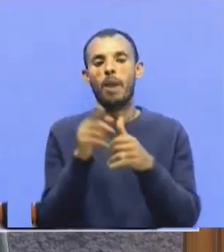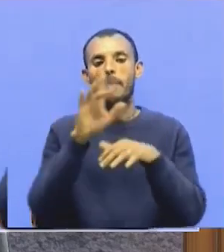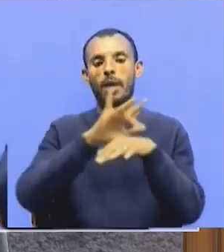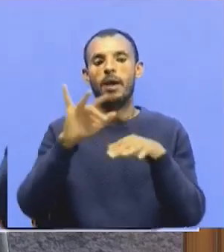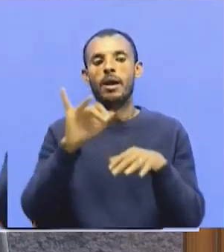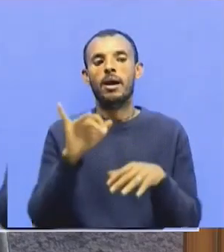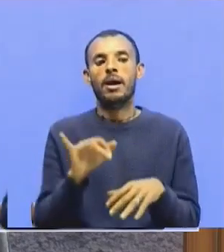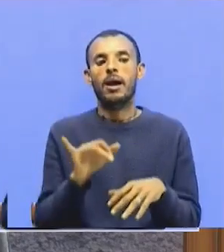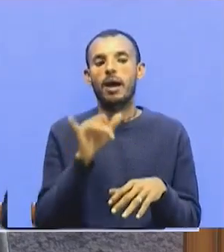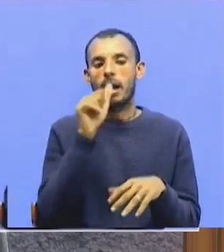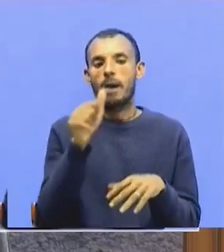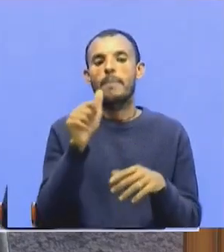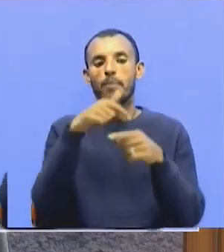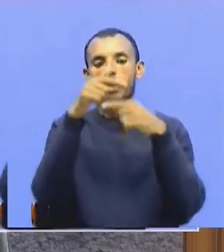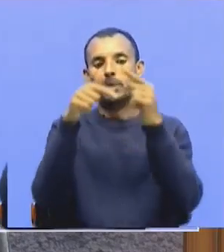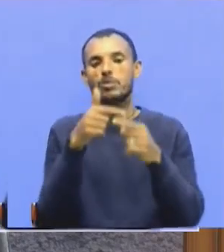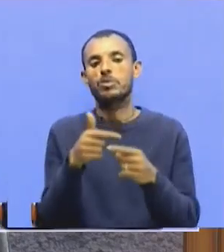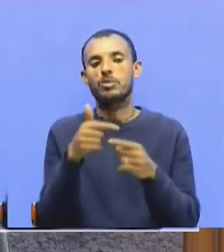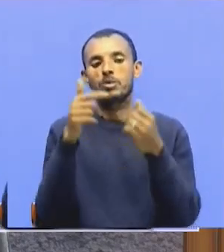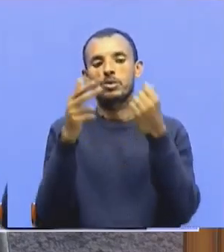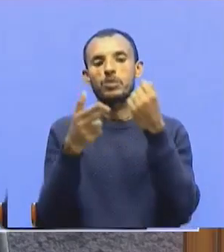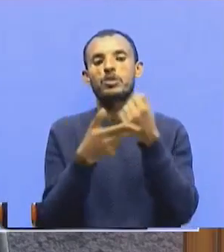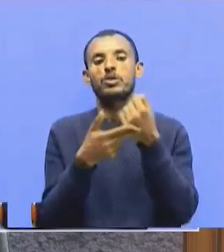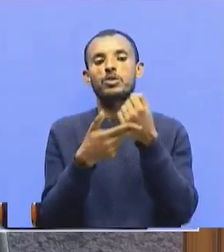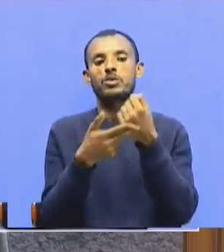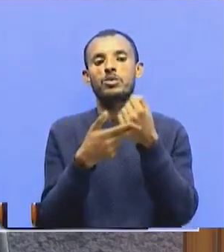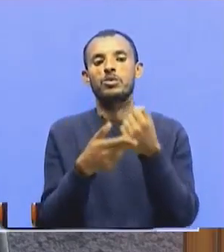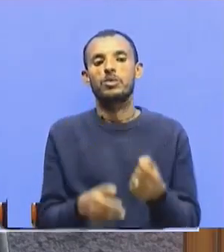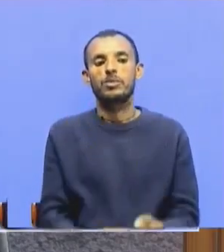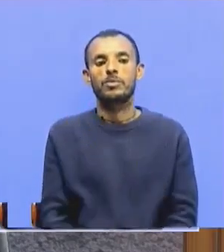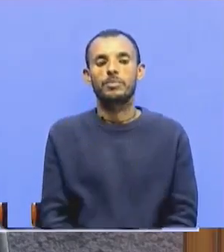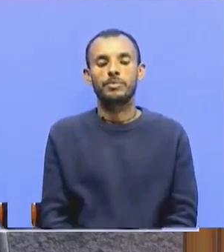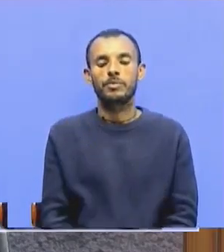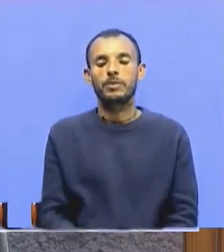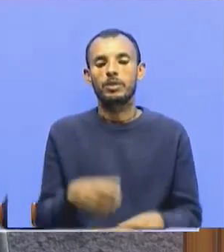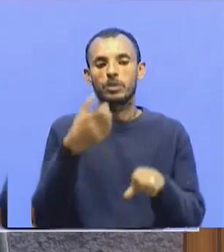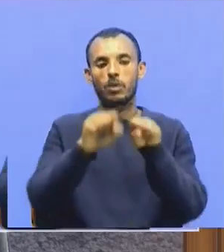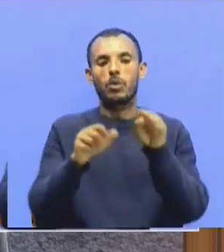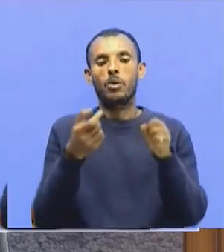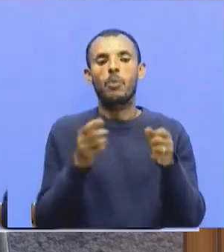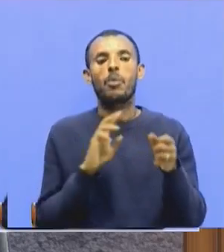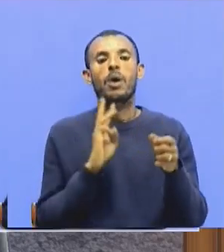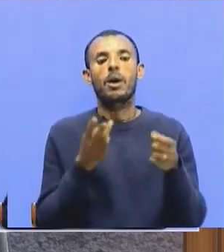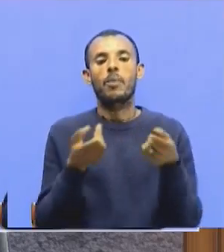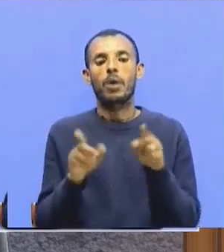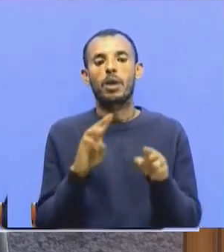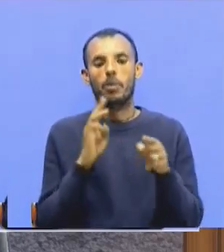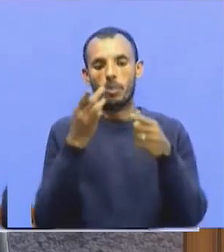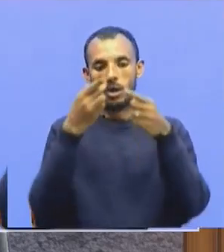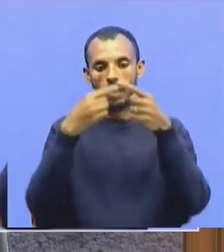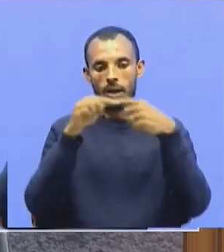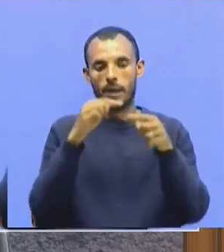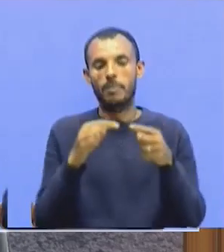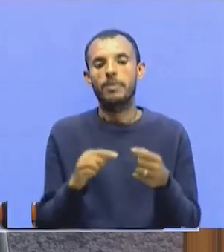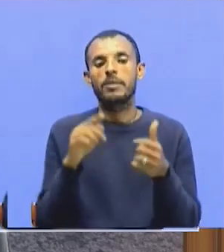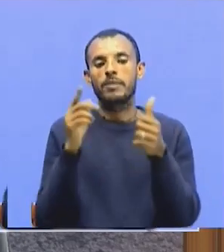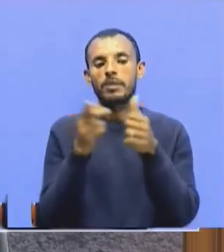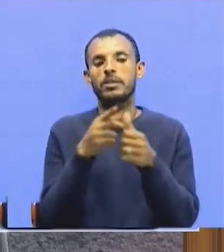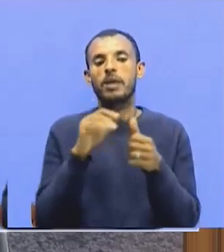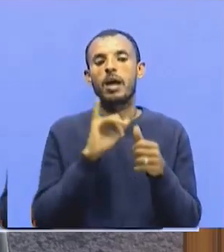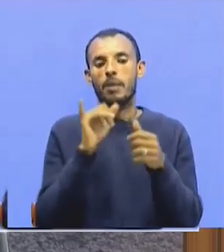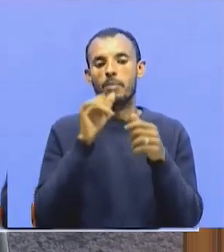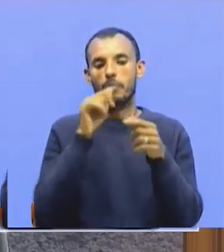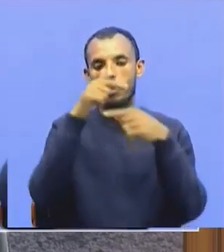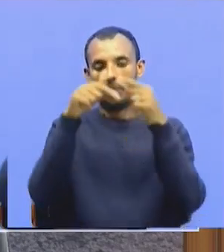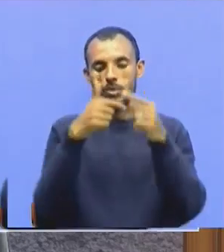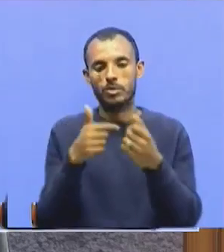going to store. Blank, I'm going to store. So when we come to the first here, blank, I'm going to